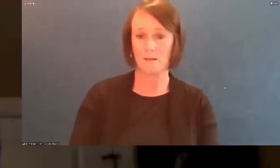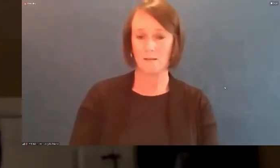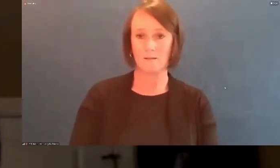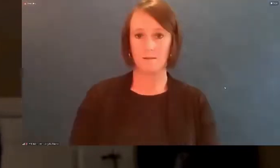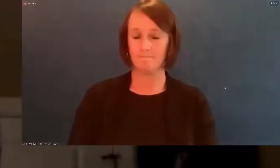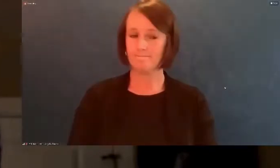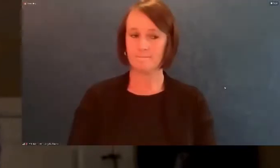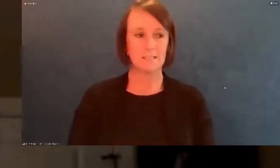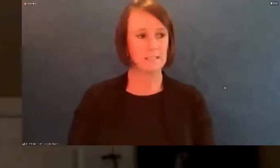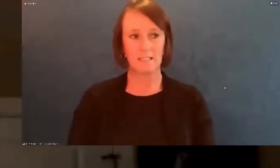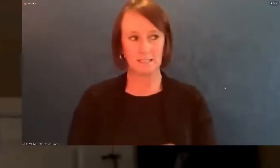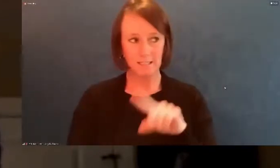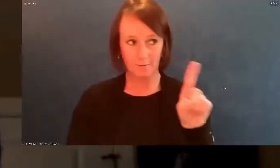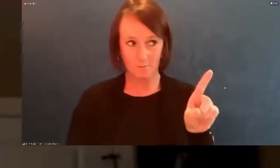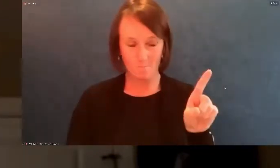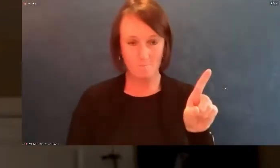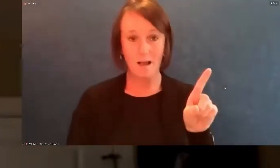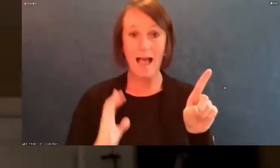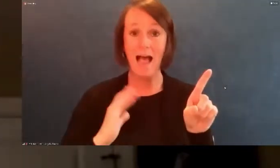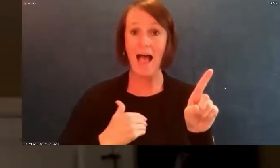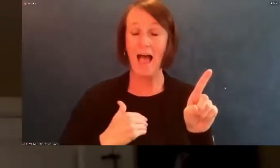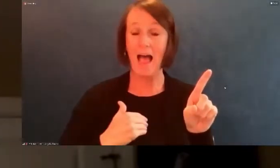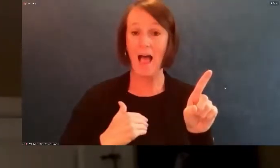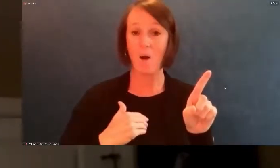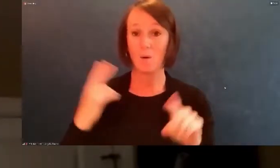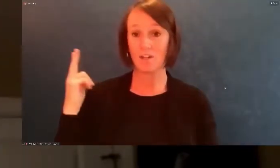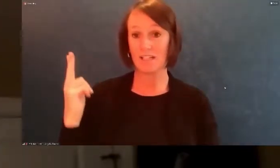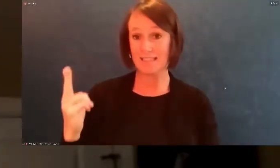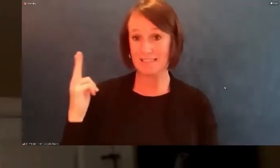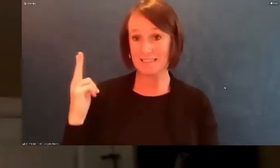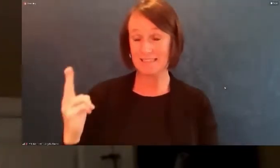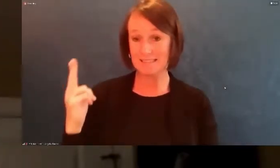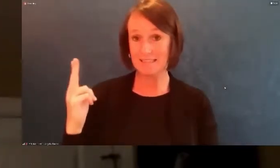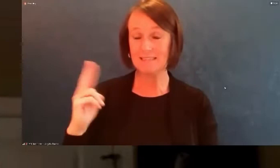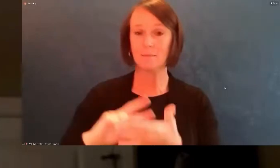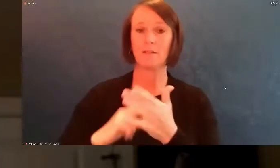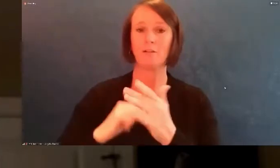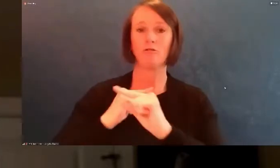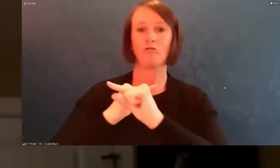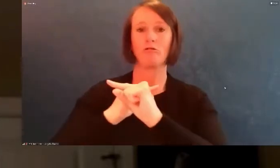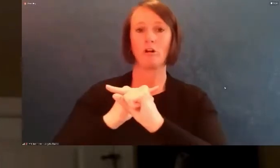said, Katrina, where we're from, butterflies are guardians for lost souls.